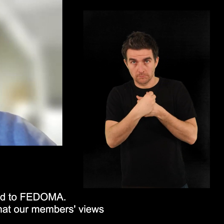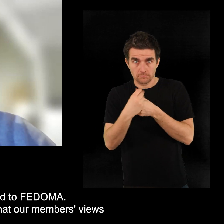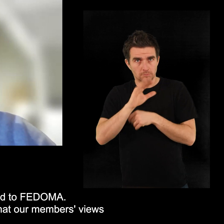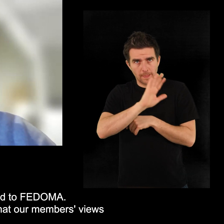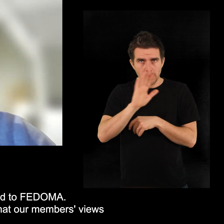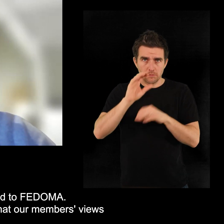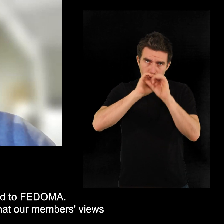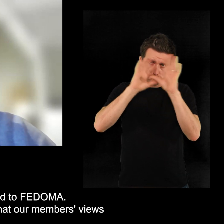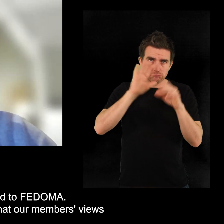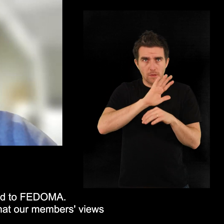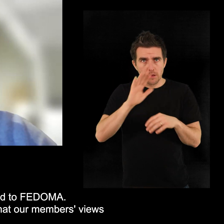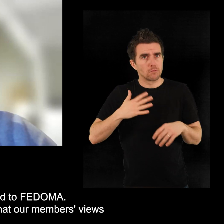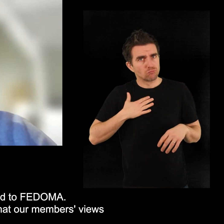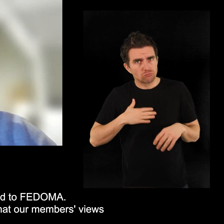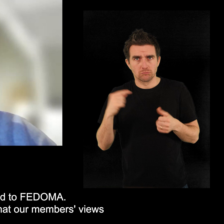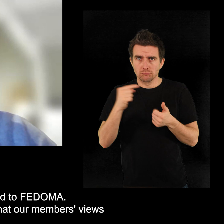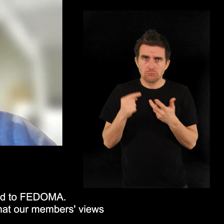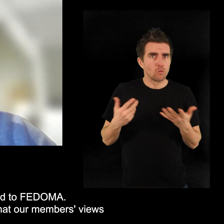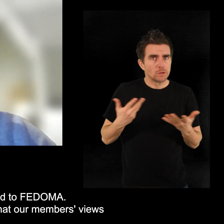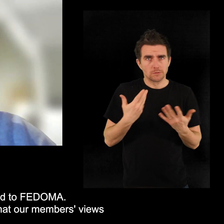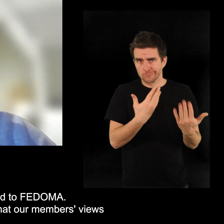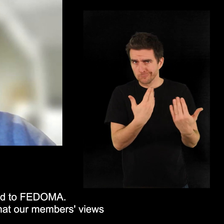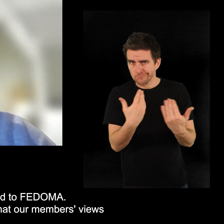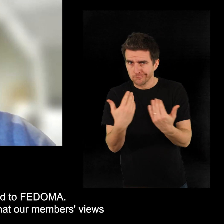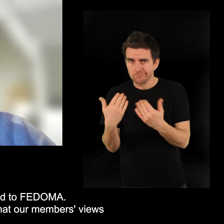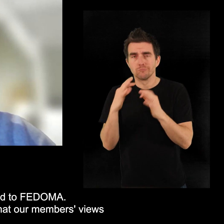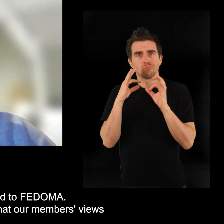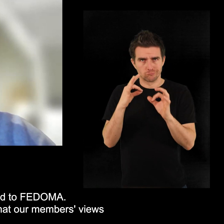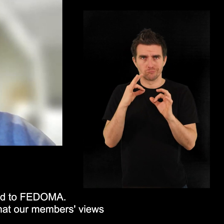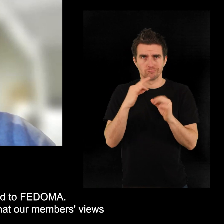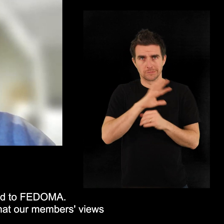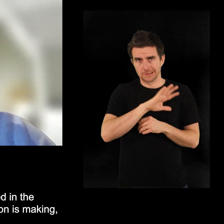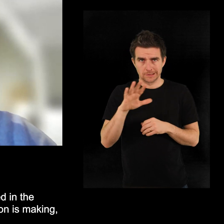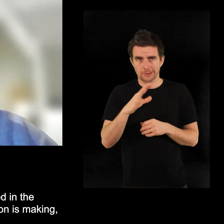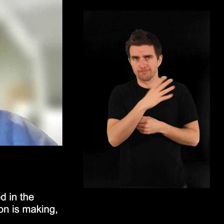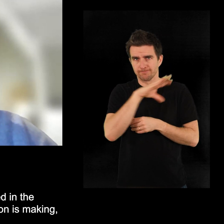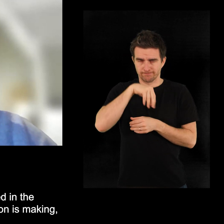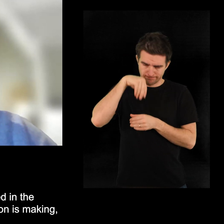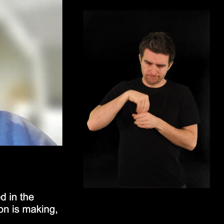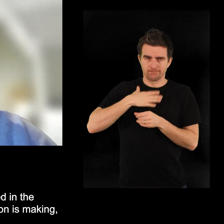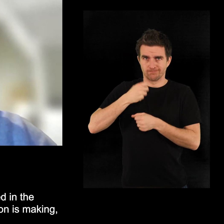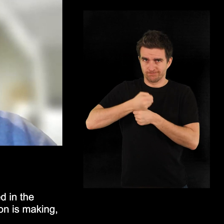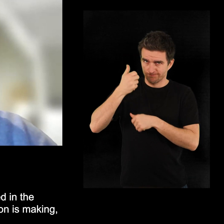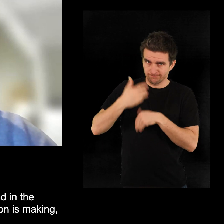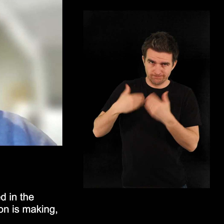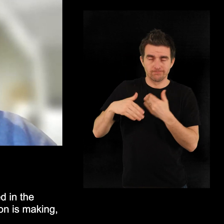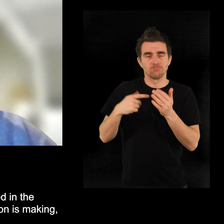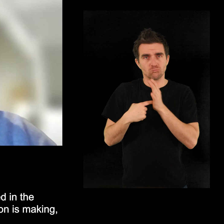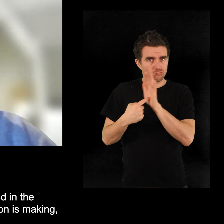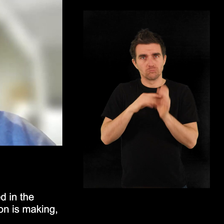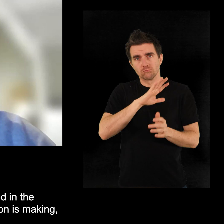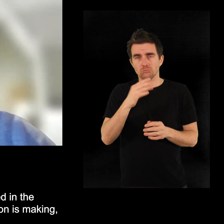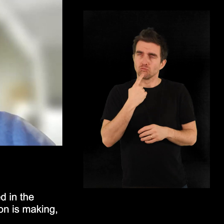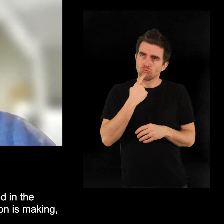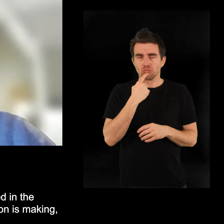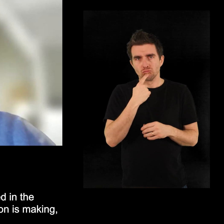In terms of how we ensure that our members' views are incorporated and included